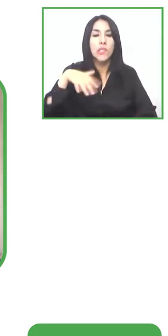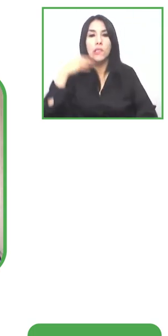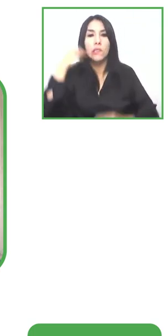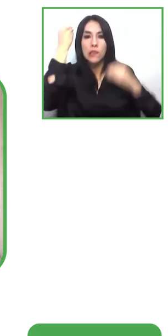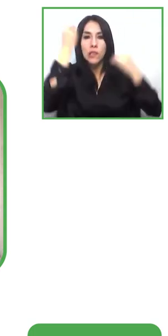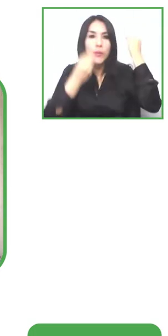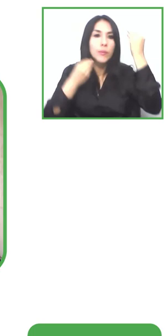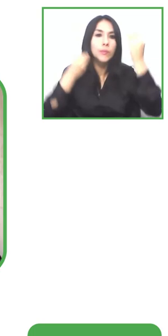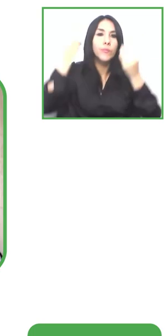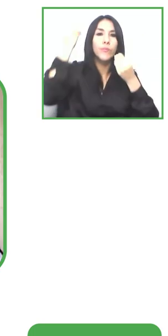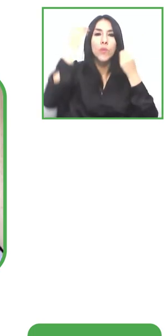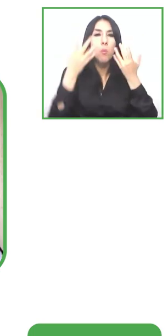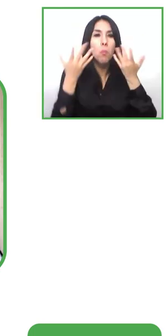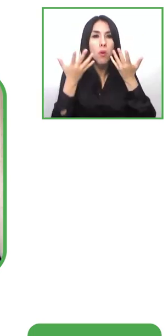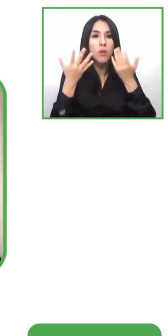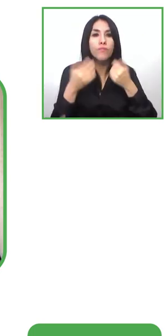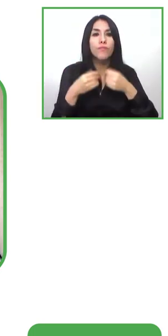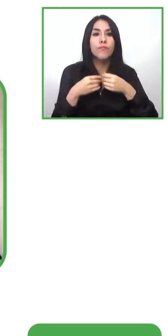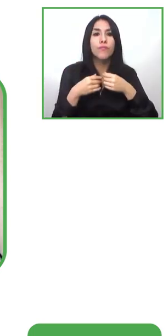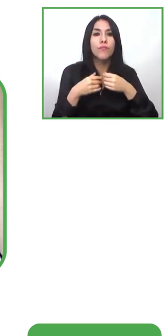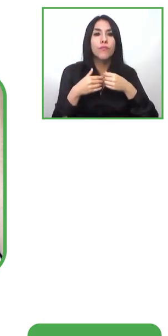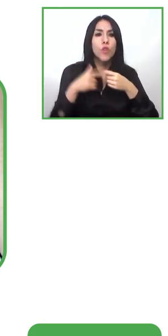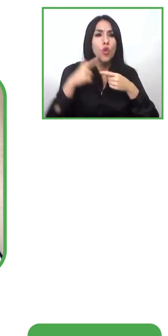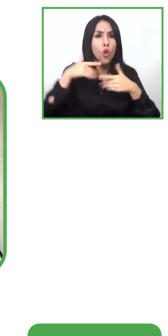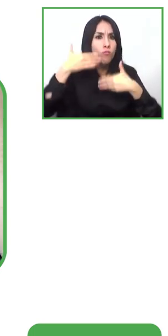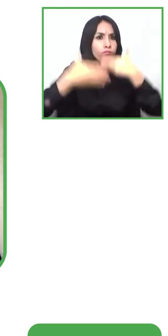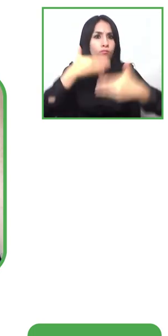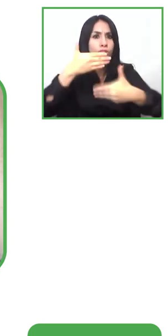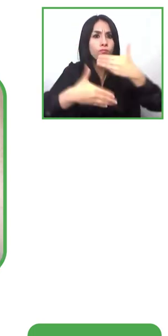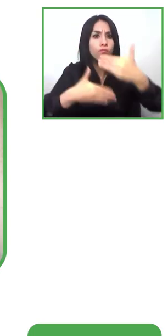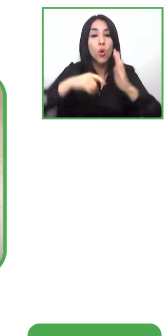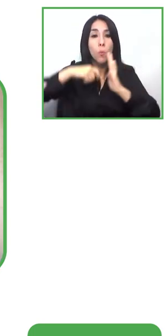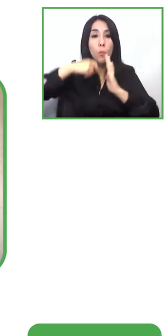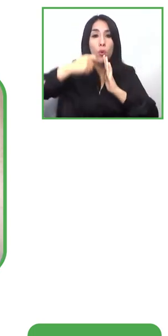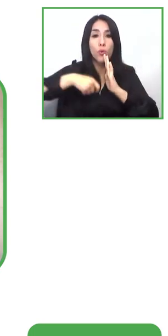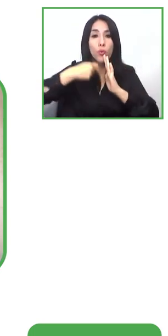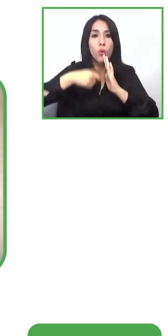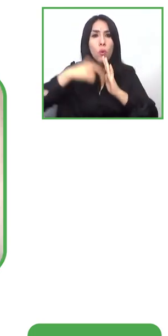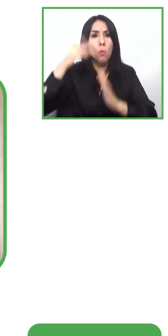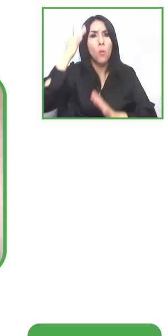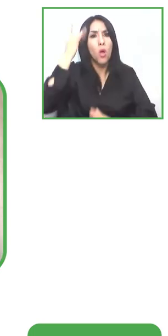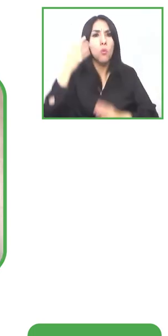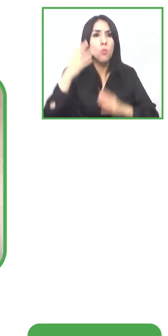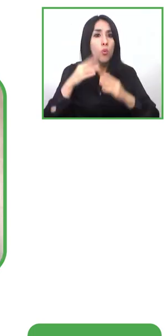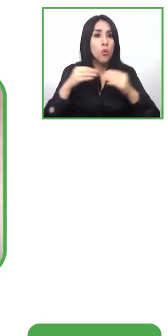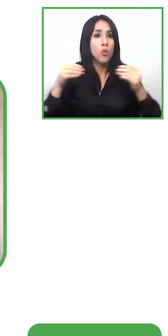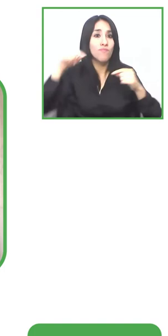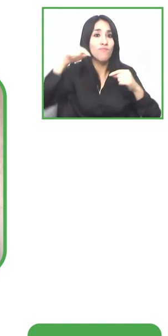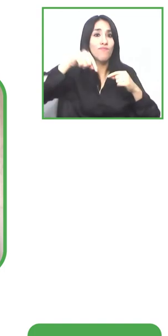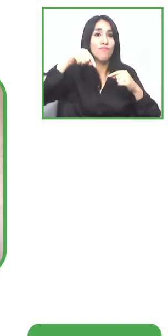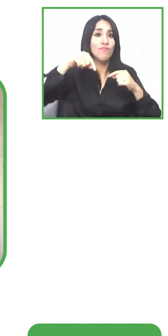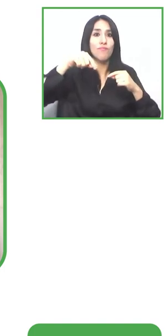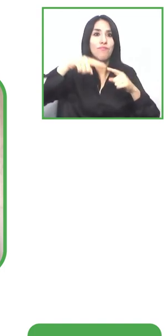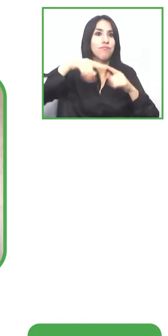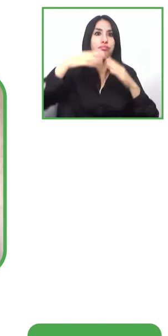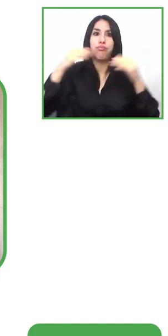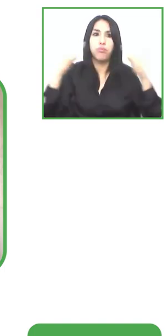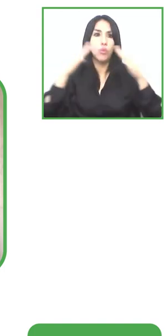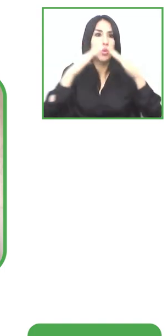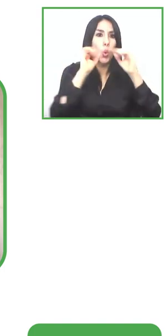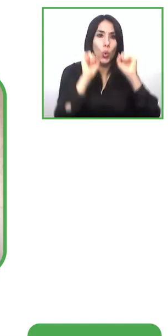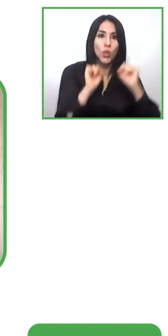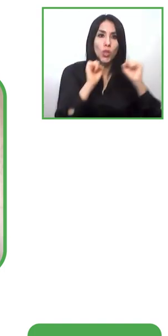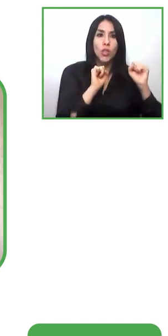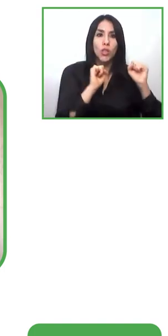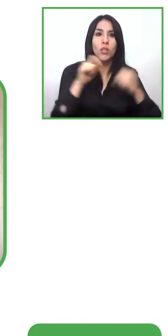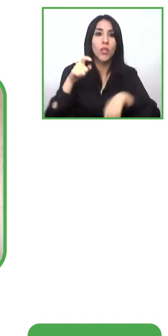this intersectionality is not going, and these gender gaps must be overcome. I have a question which I believe